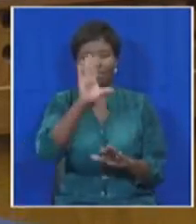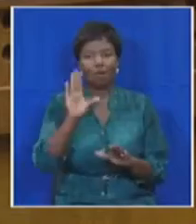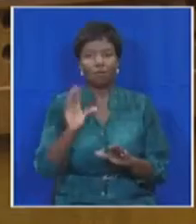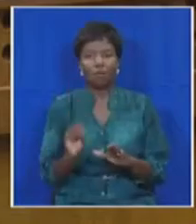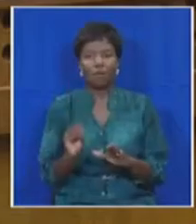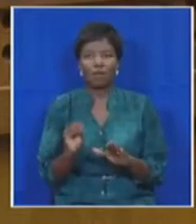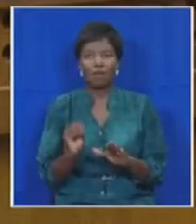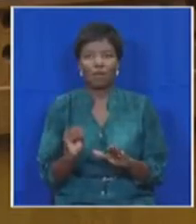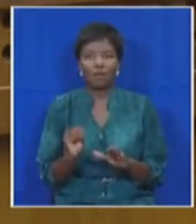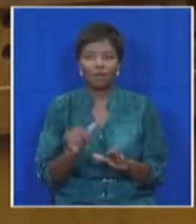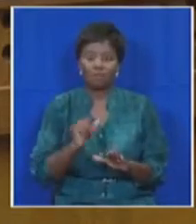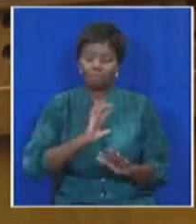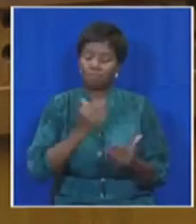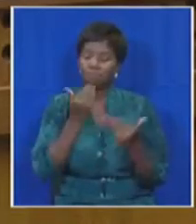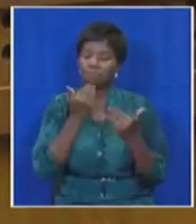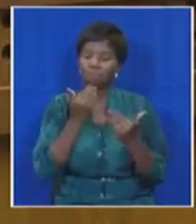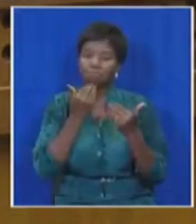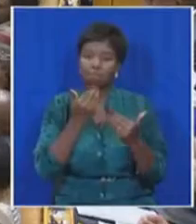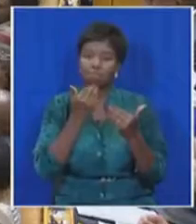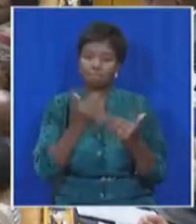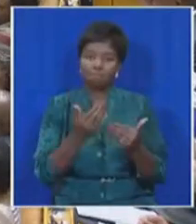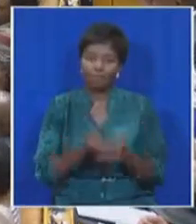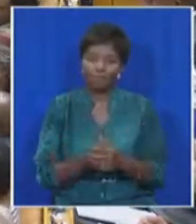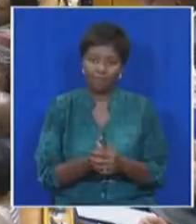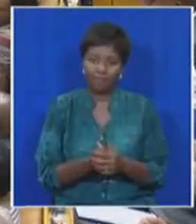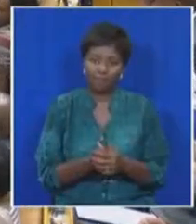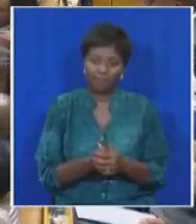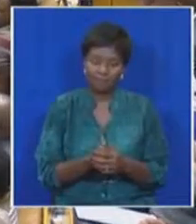Africa. I thank you. Ke a leboga